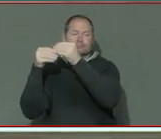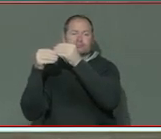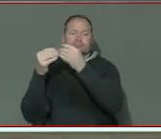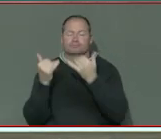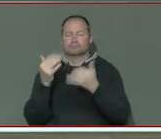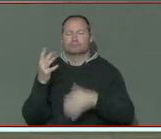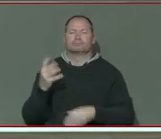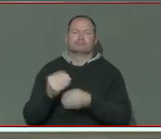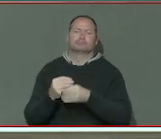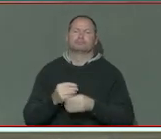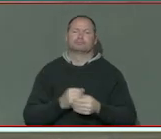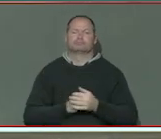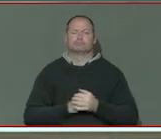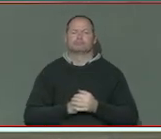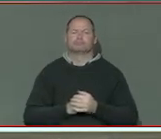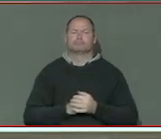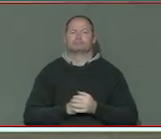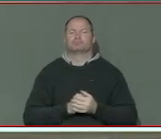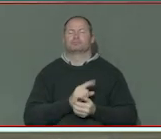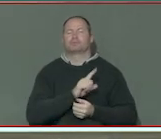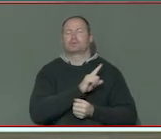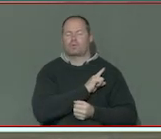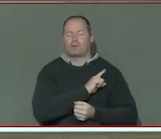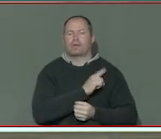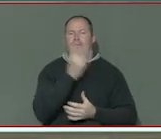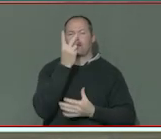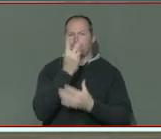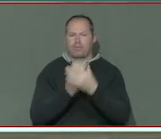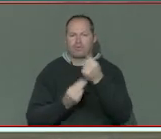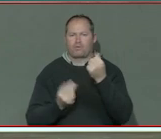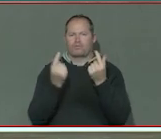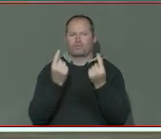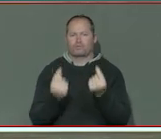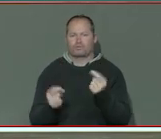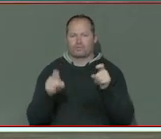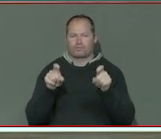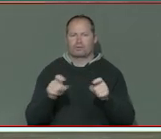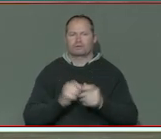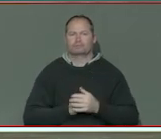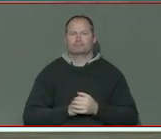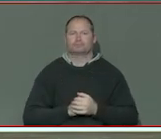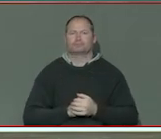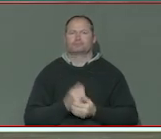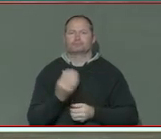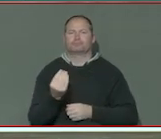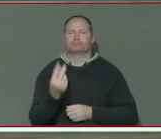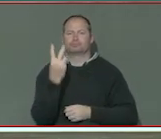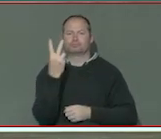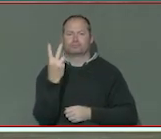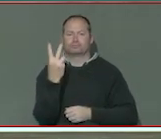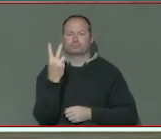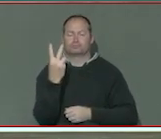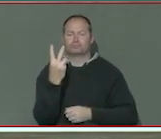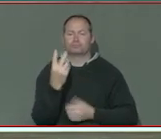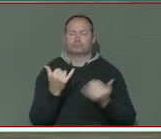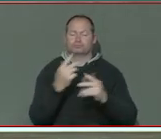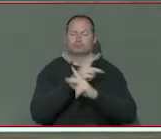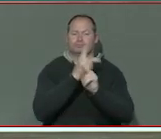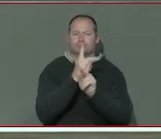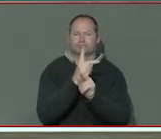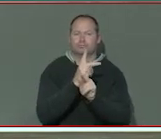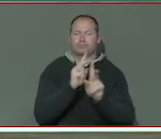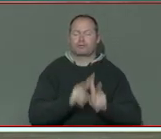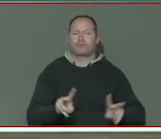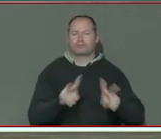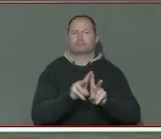creditors control, because it must be in both. Number 2, stock valued at 600 rand